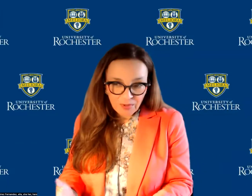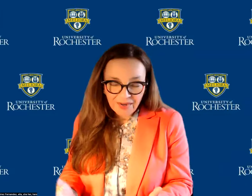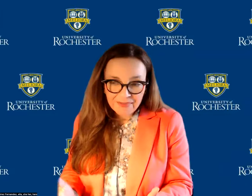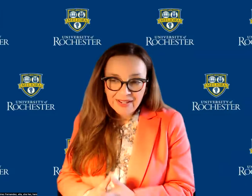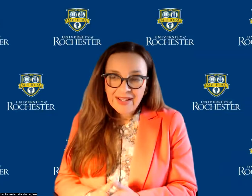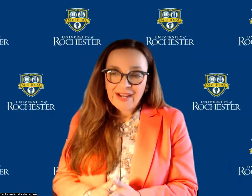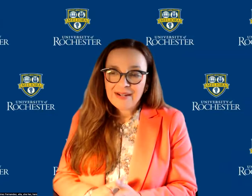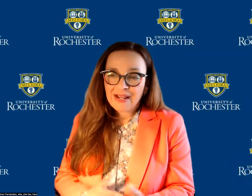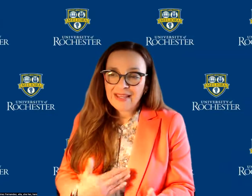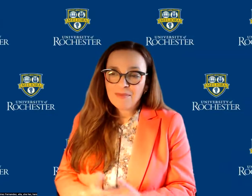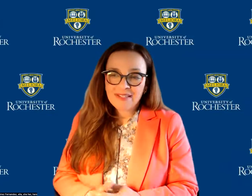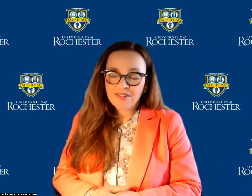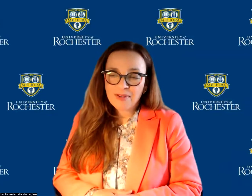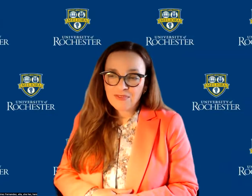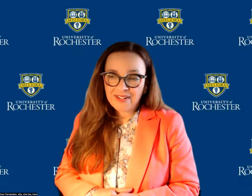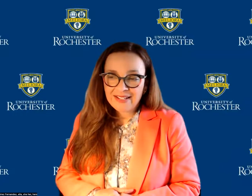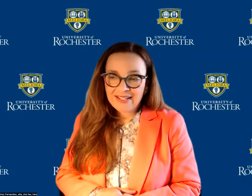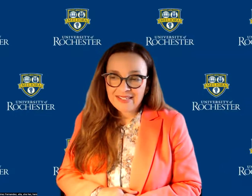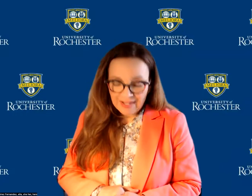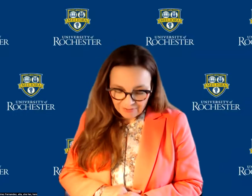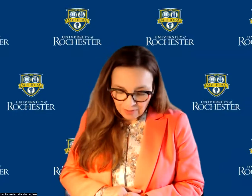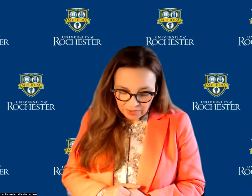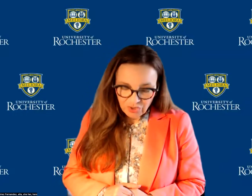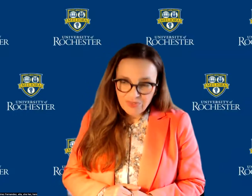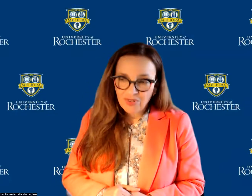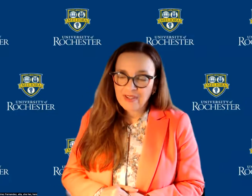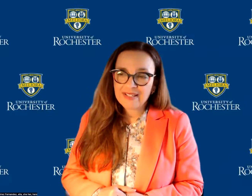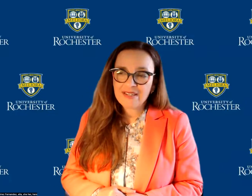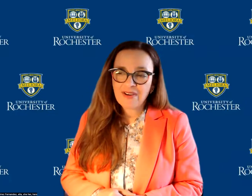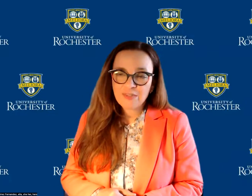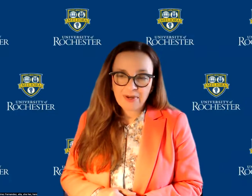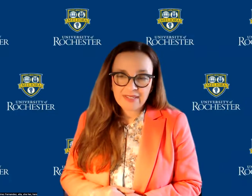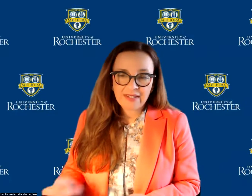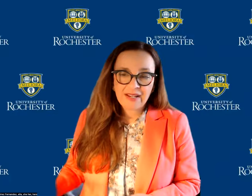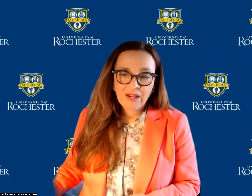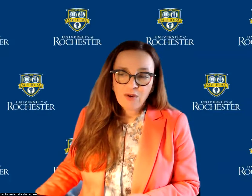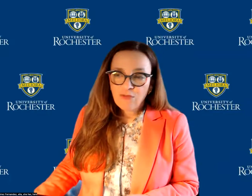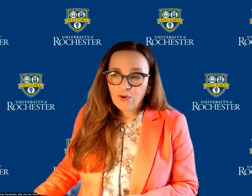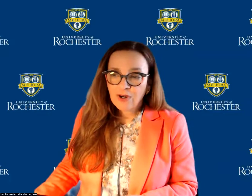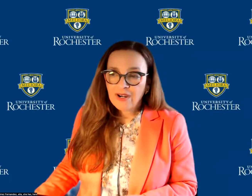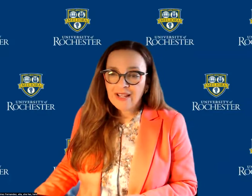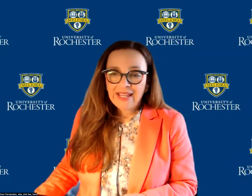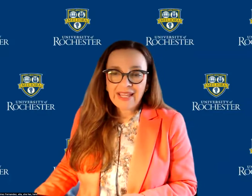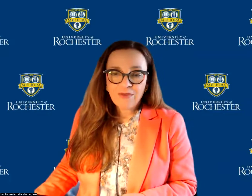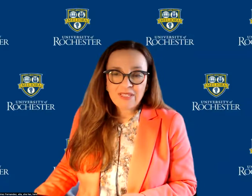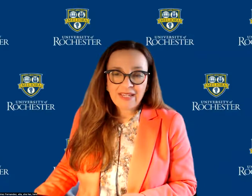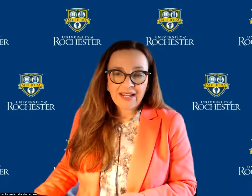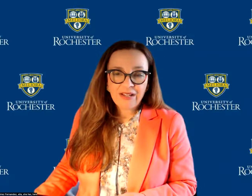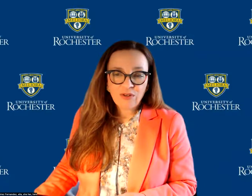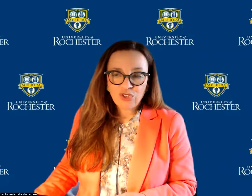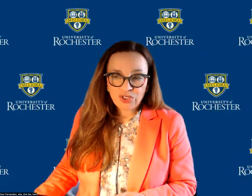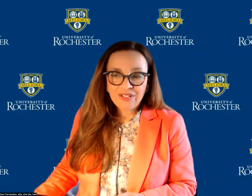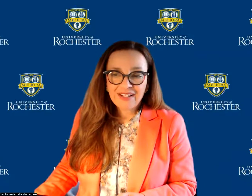program. I am Mercedes Ramirez Fernandez, and I have the pleasure of serving as the Vice President for Equity